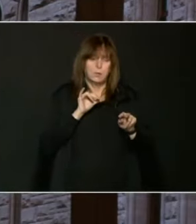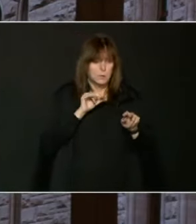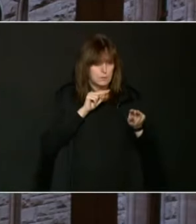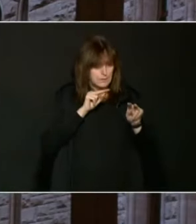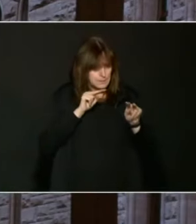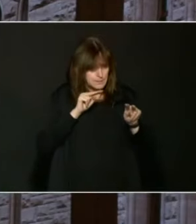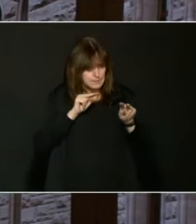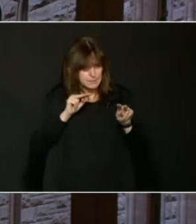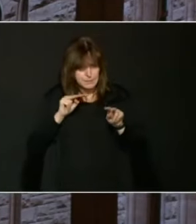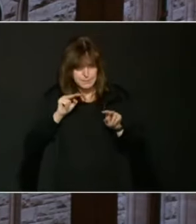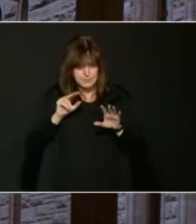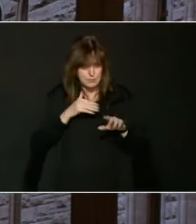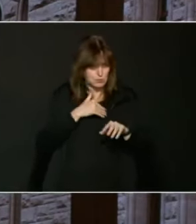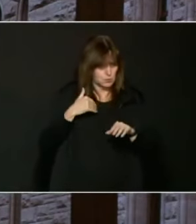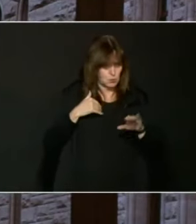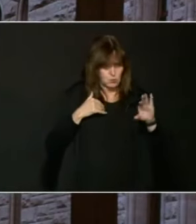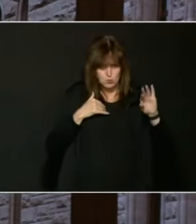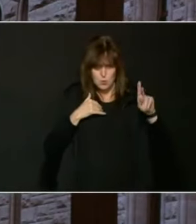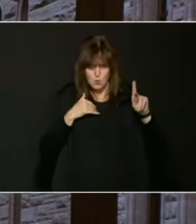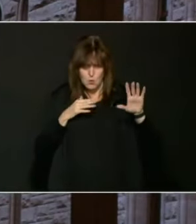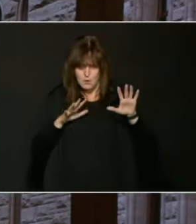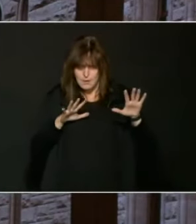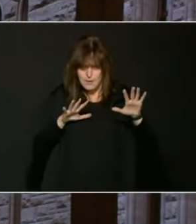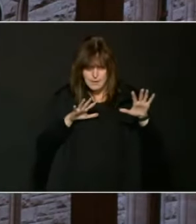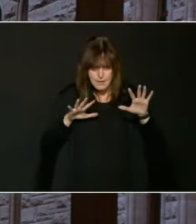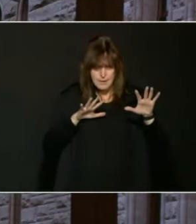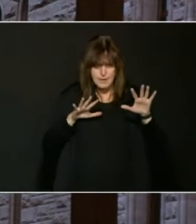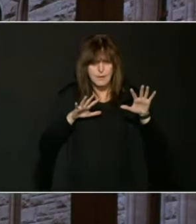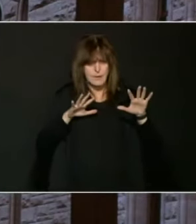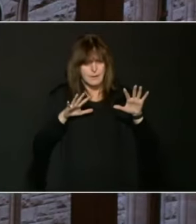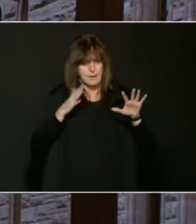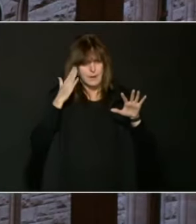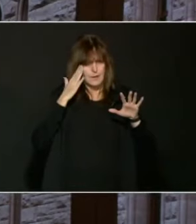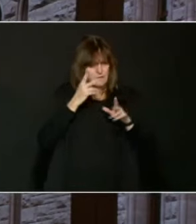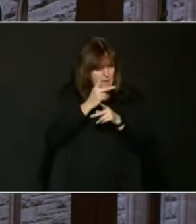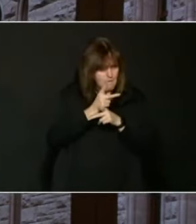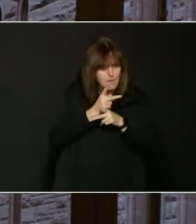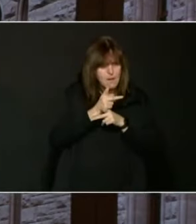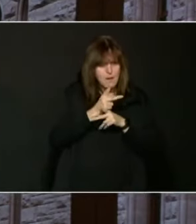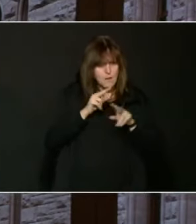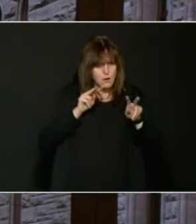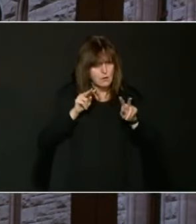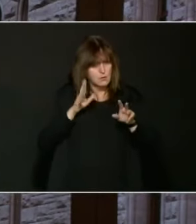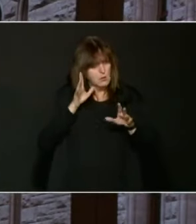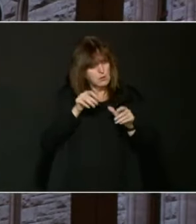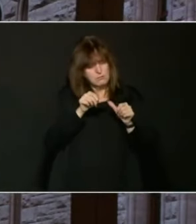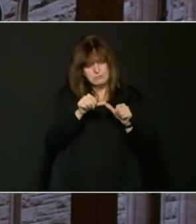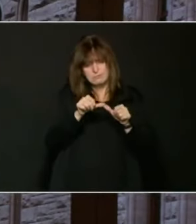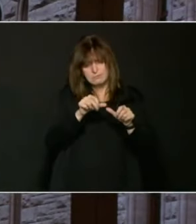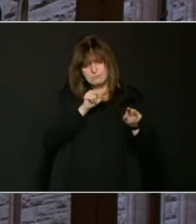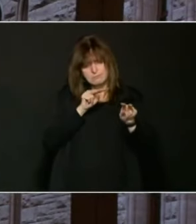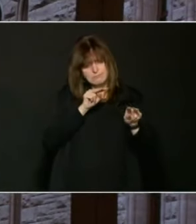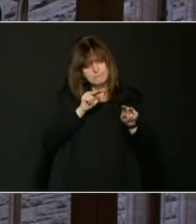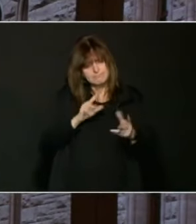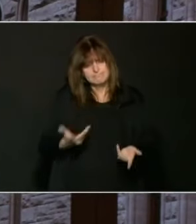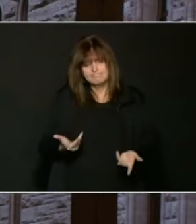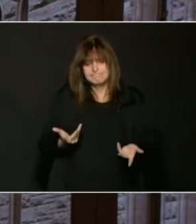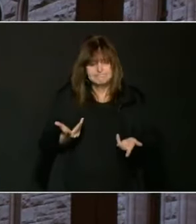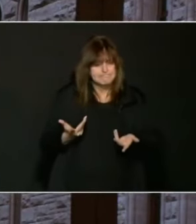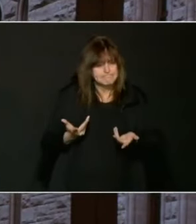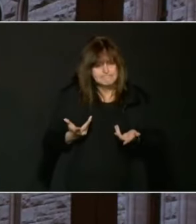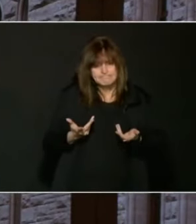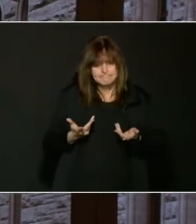steps there. So it's a dynamic one. We'll continue to watch that. As I said, the distances we have to